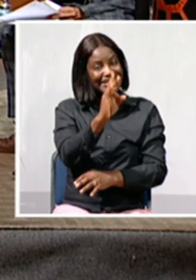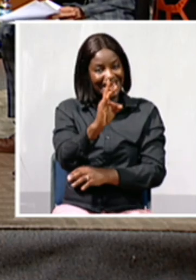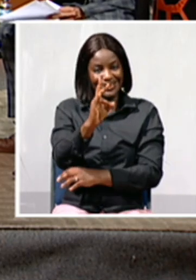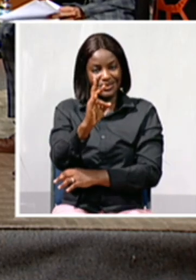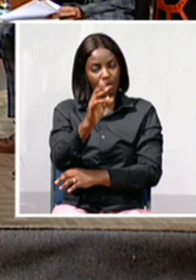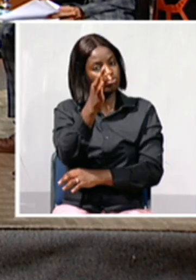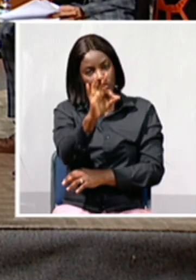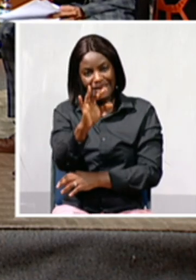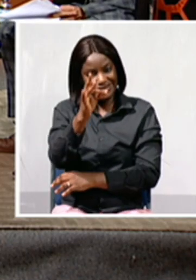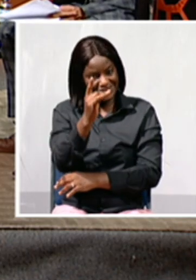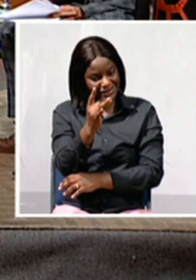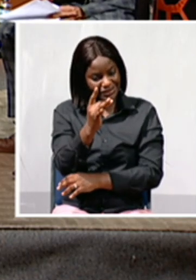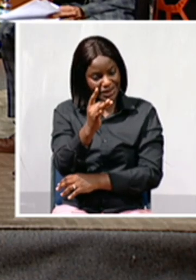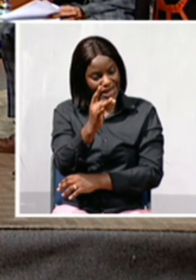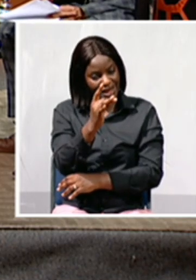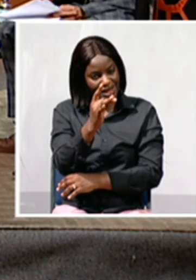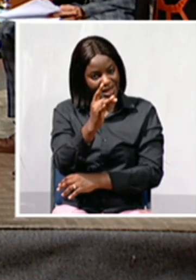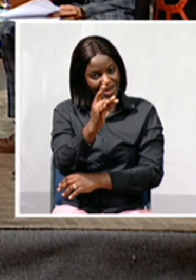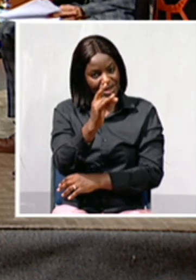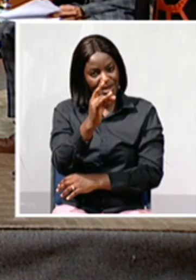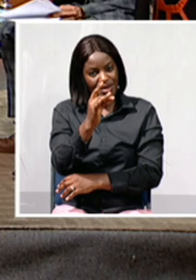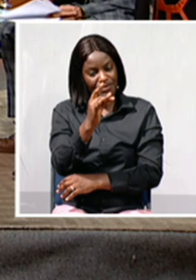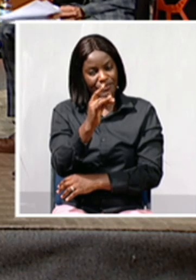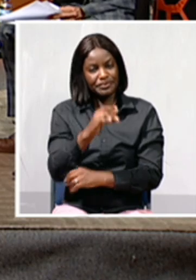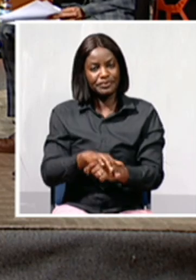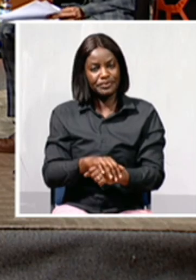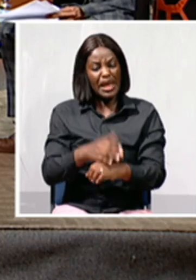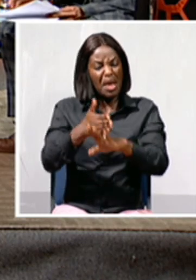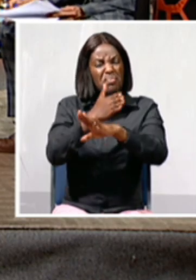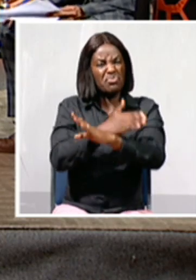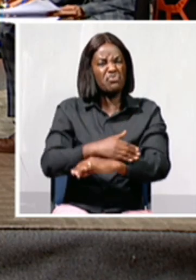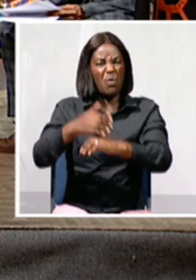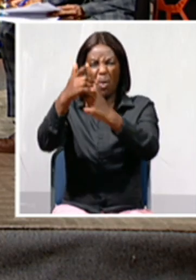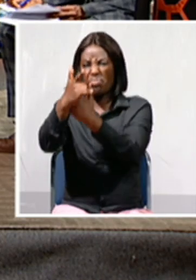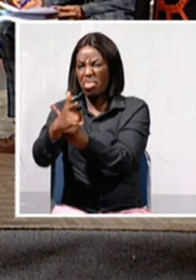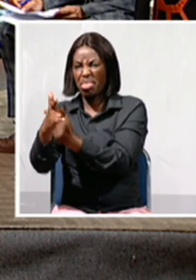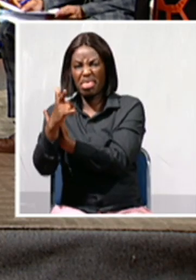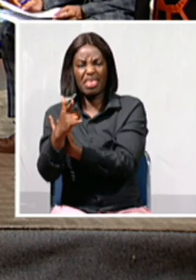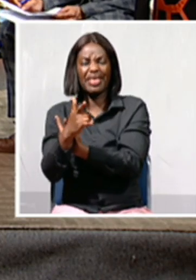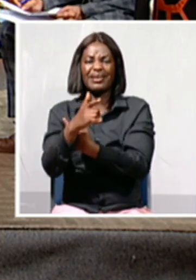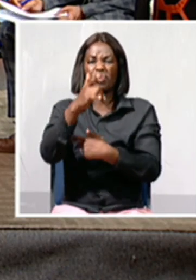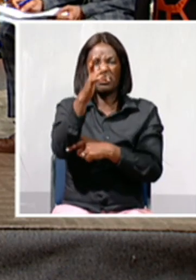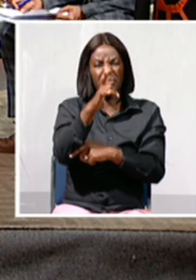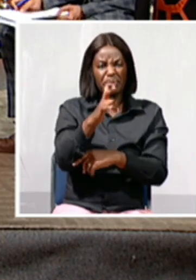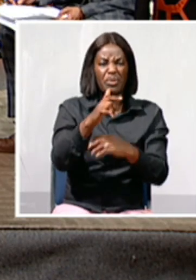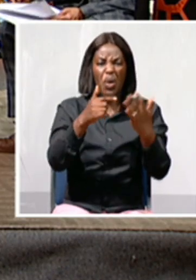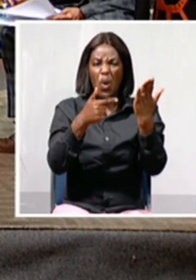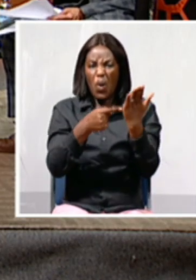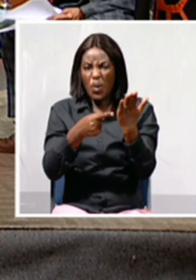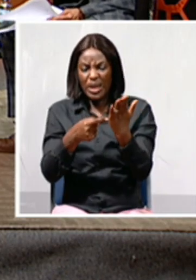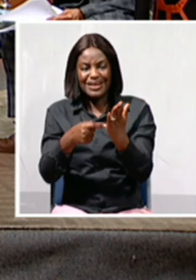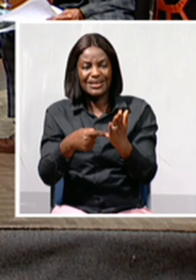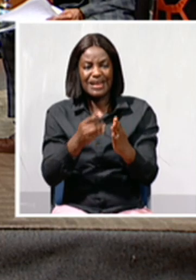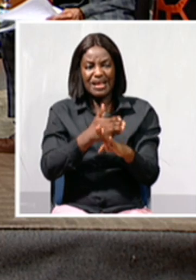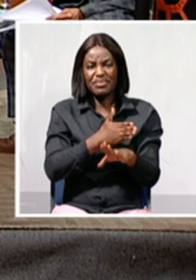one has to add, this is way before the existence of social media that now is used as a tool to lure people,